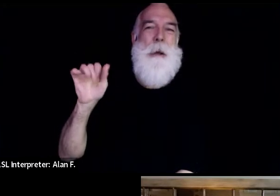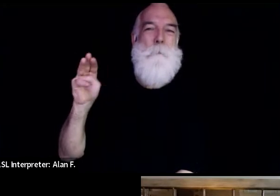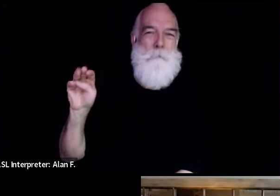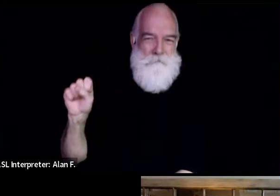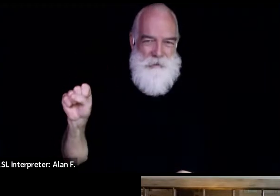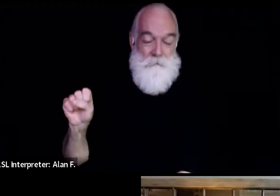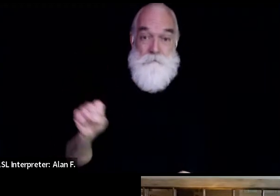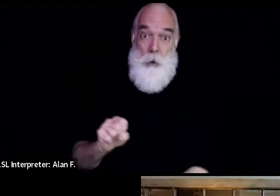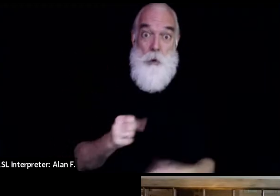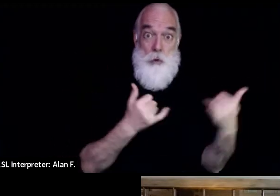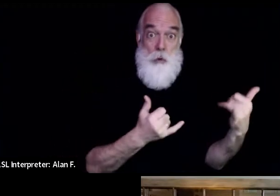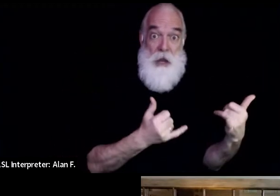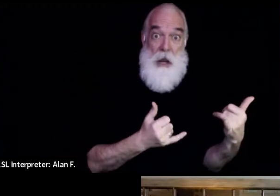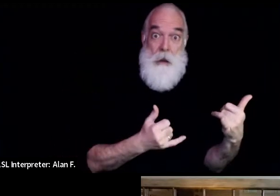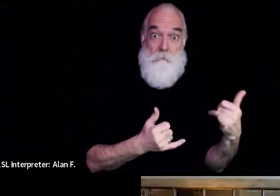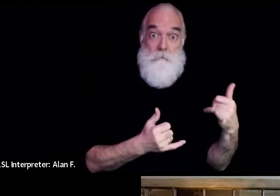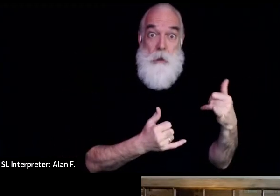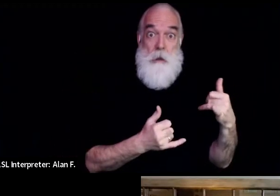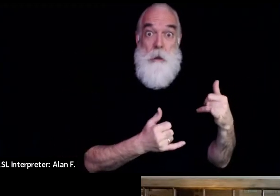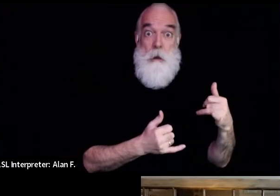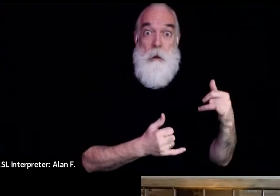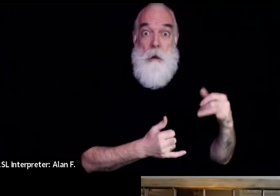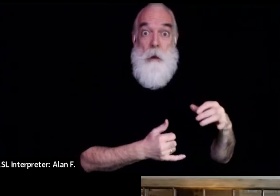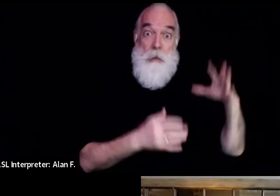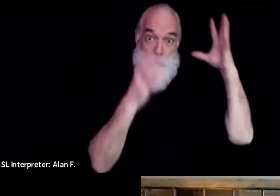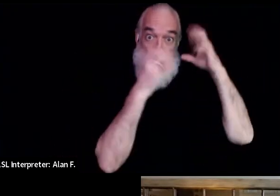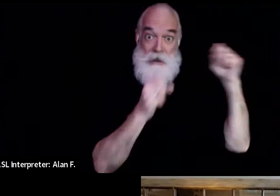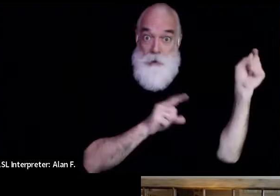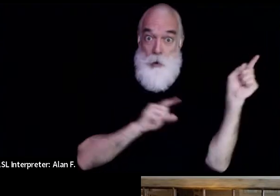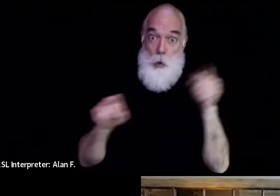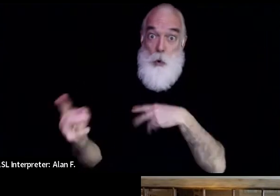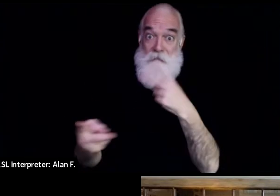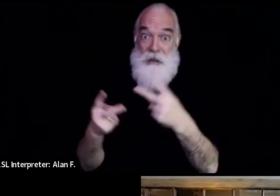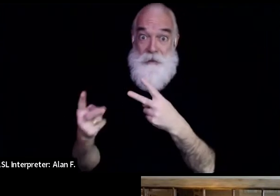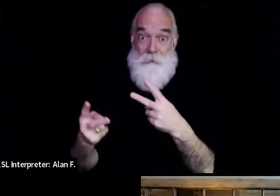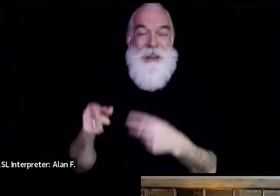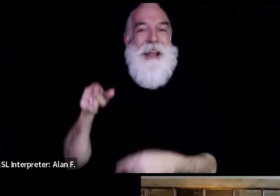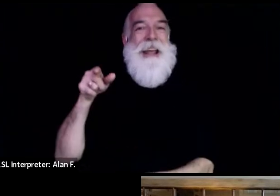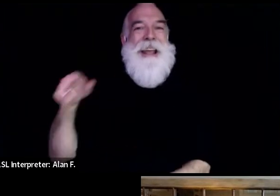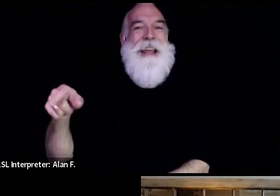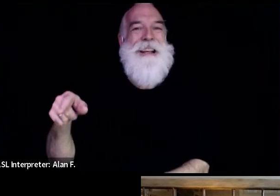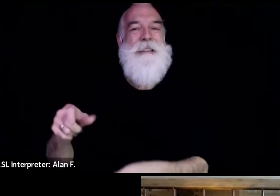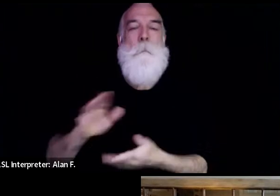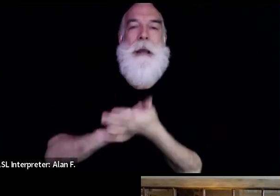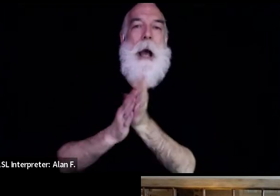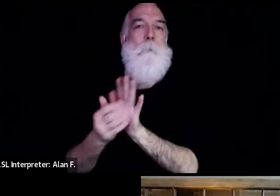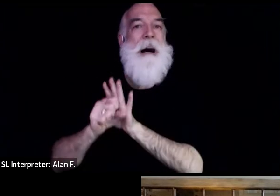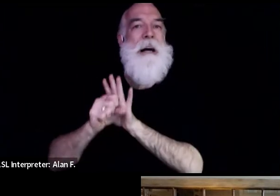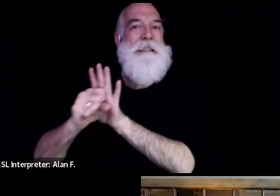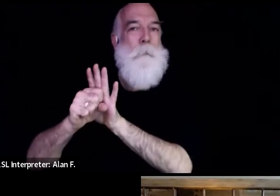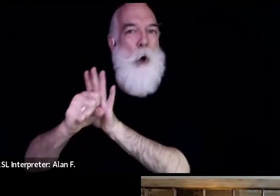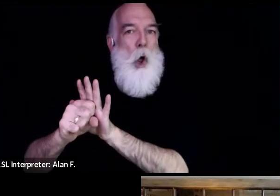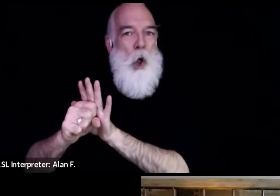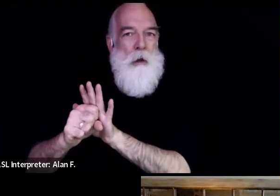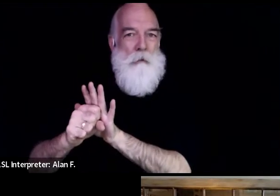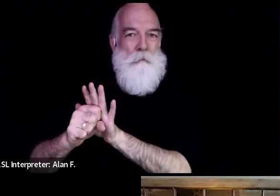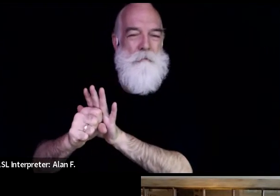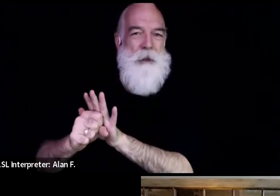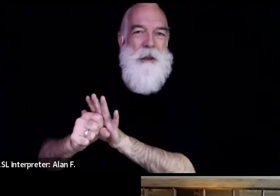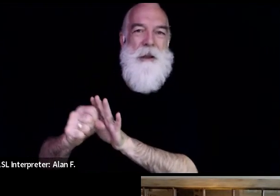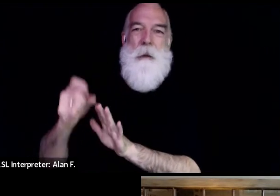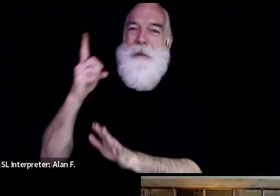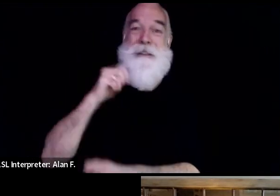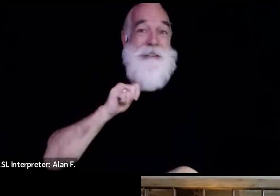a symbol, arguing that his success shows that it's not only conservative white communities, but